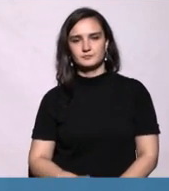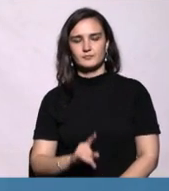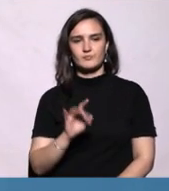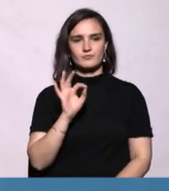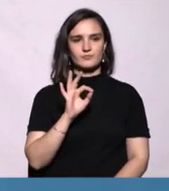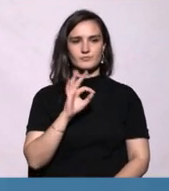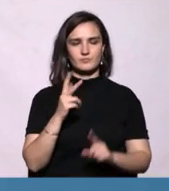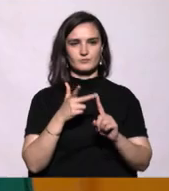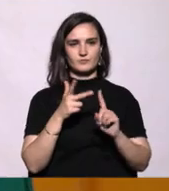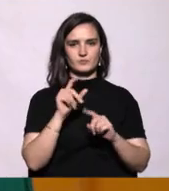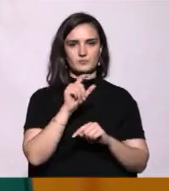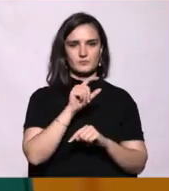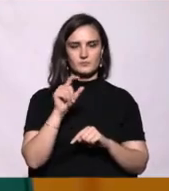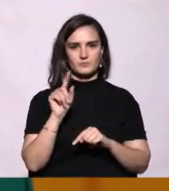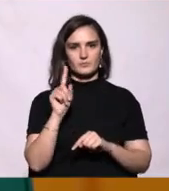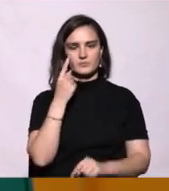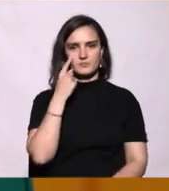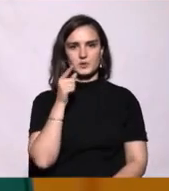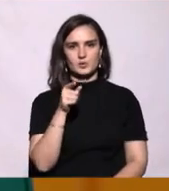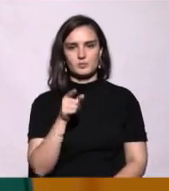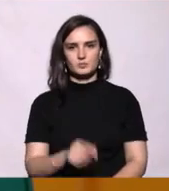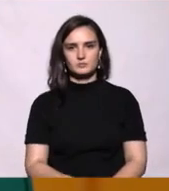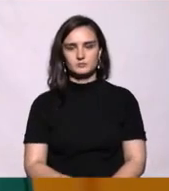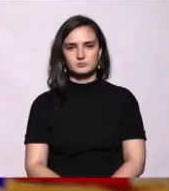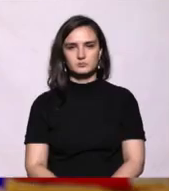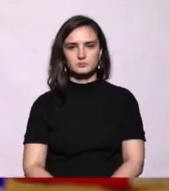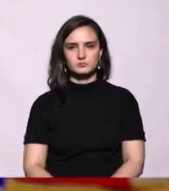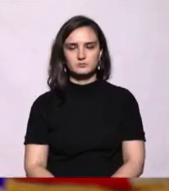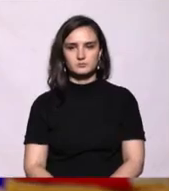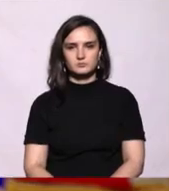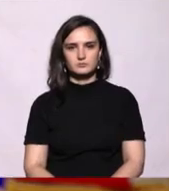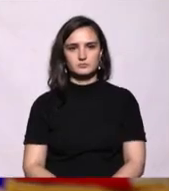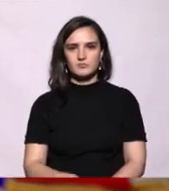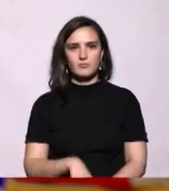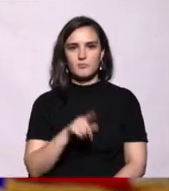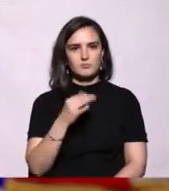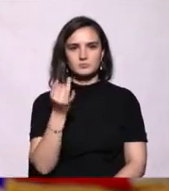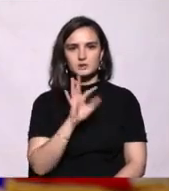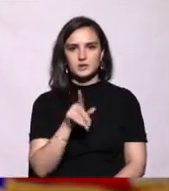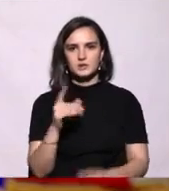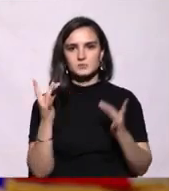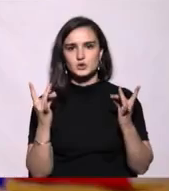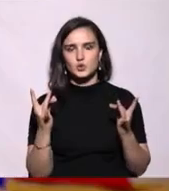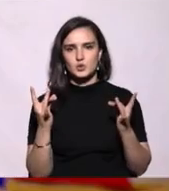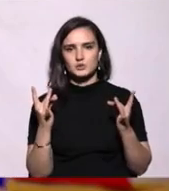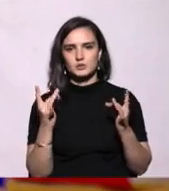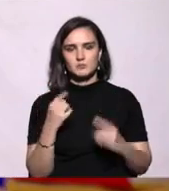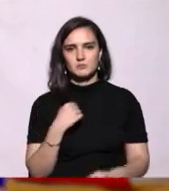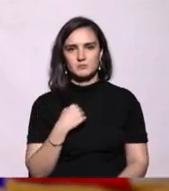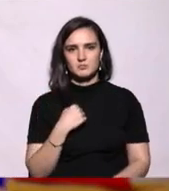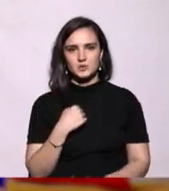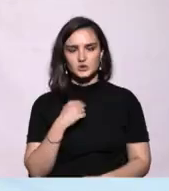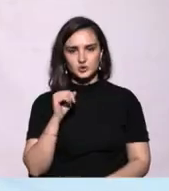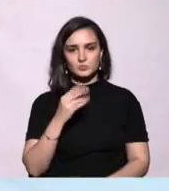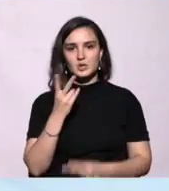what about the third sentence, Zach? What do you think about it? Mary is not interested in yoga. I can't remember.